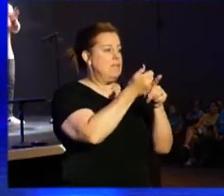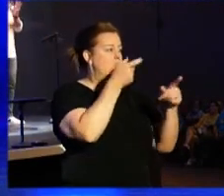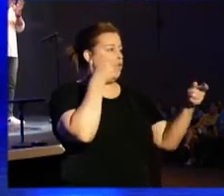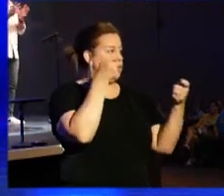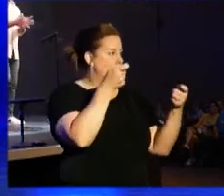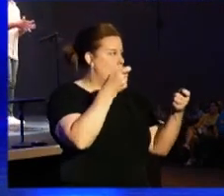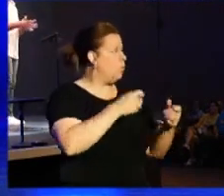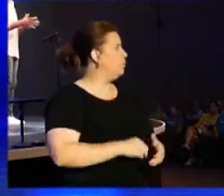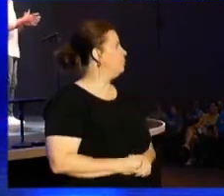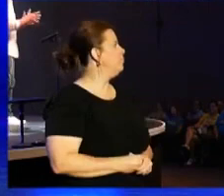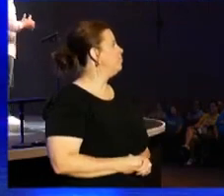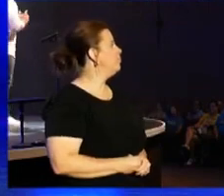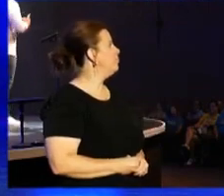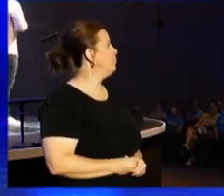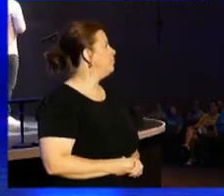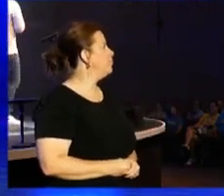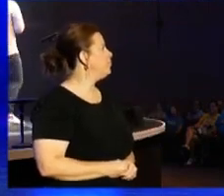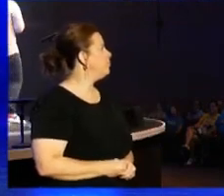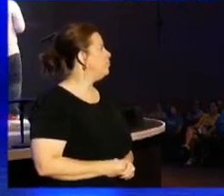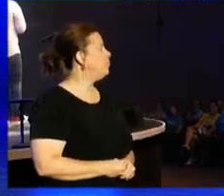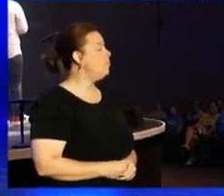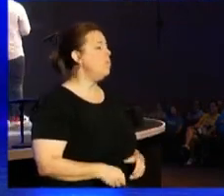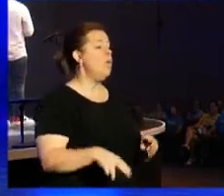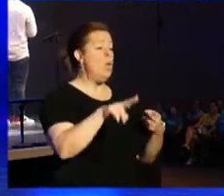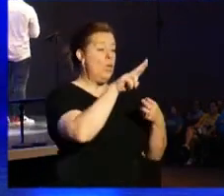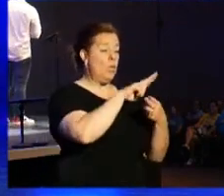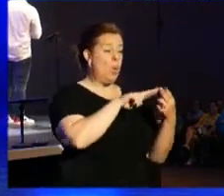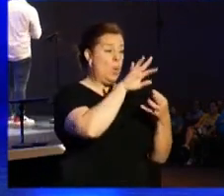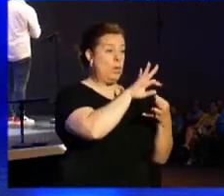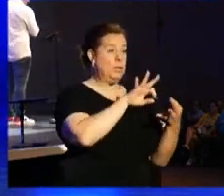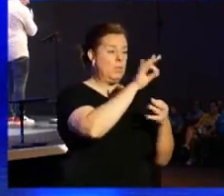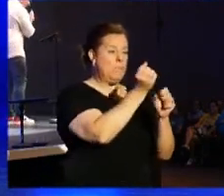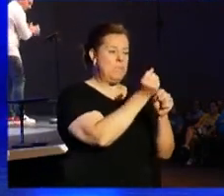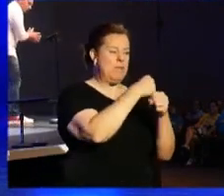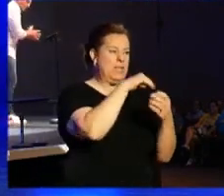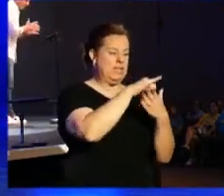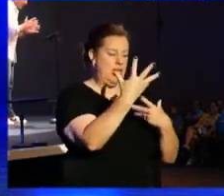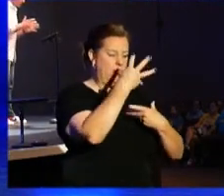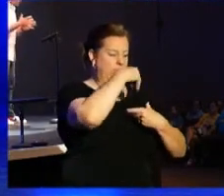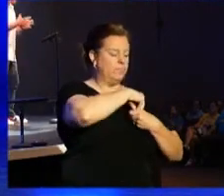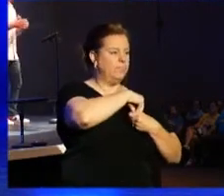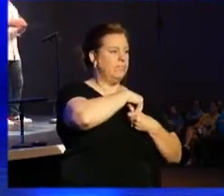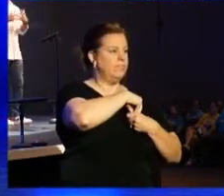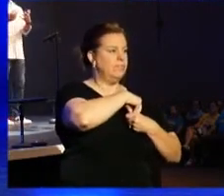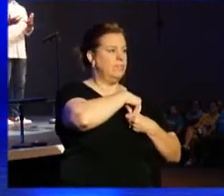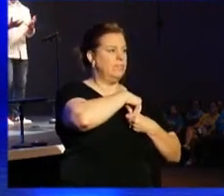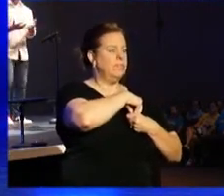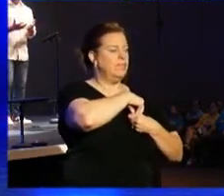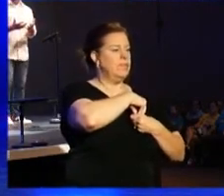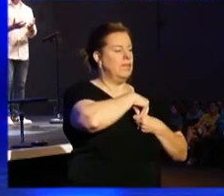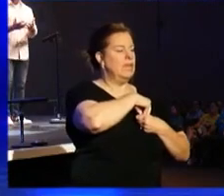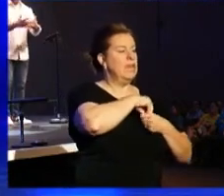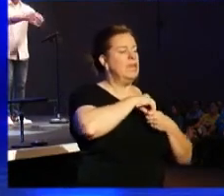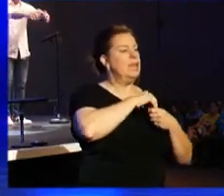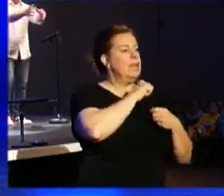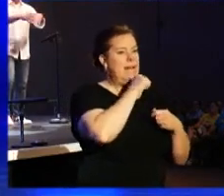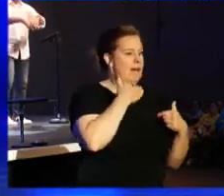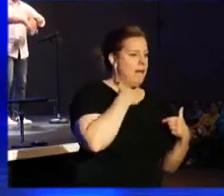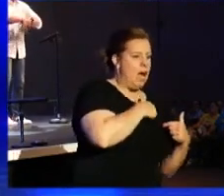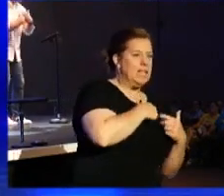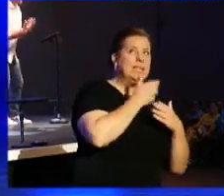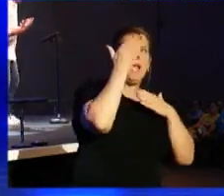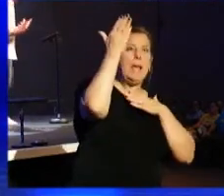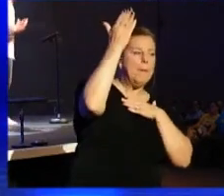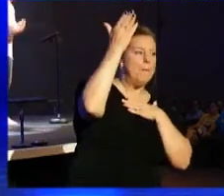Holy Spirit produces this in us. It's not the fruit of the person, it's the fruit of the Spirit. This isn't something